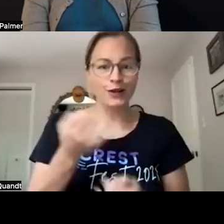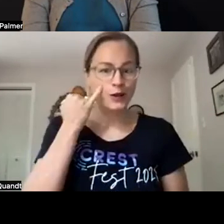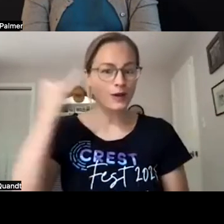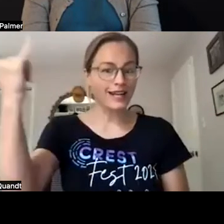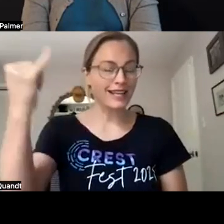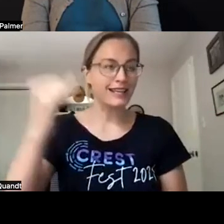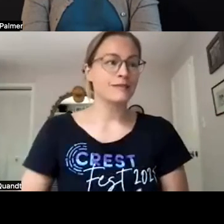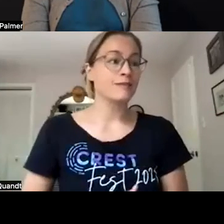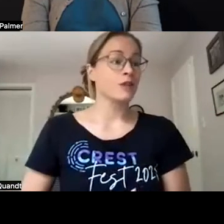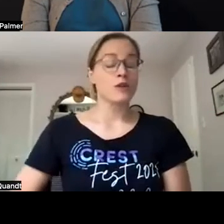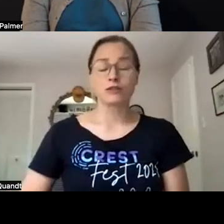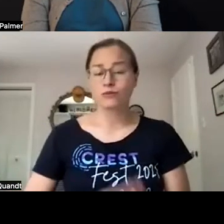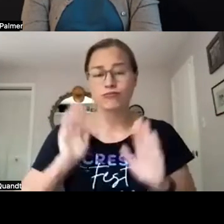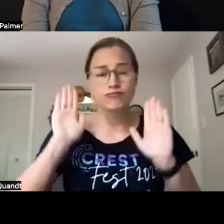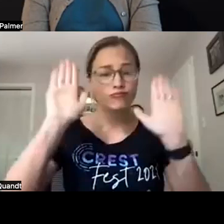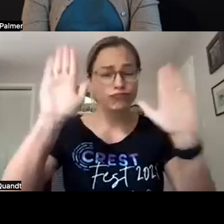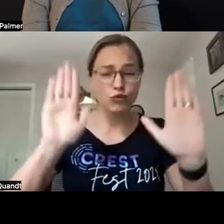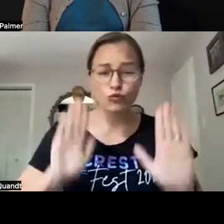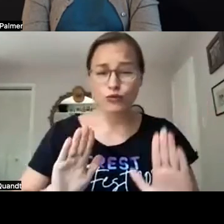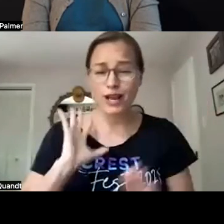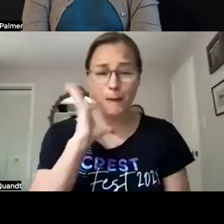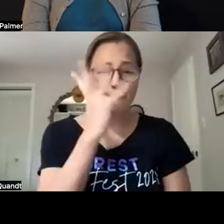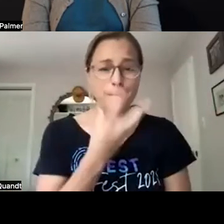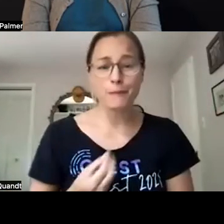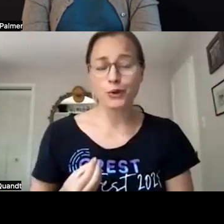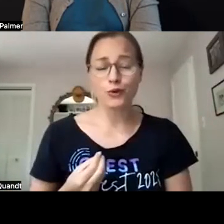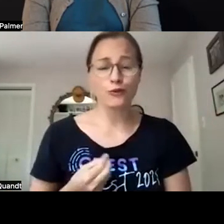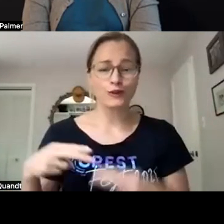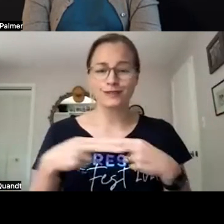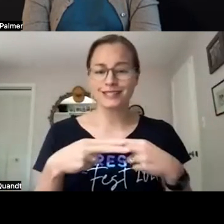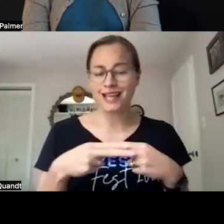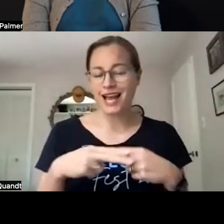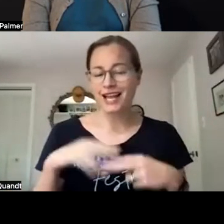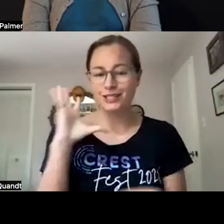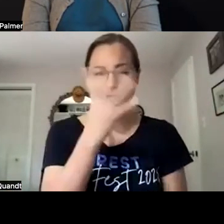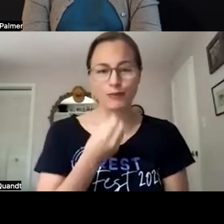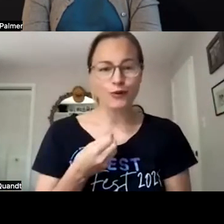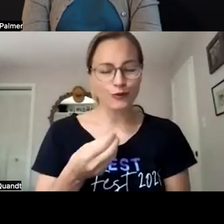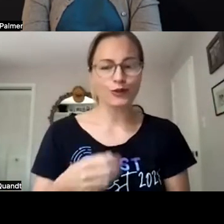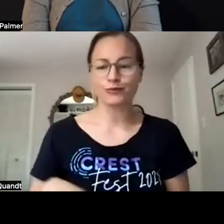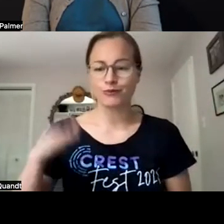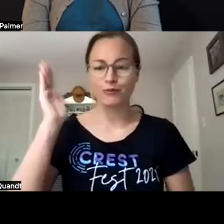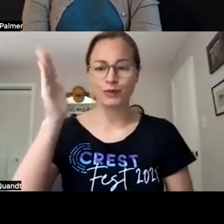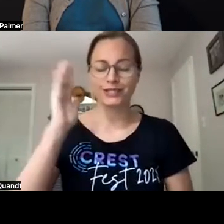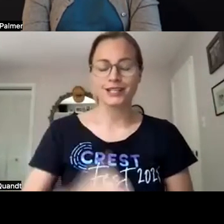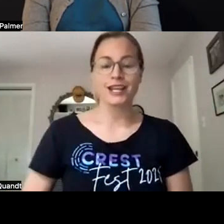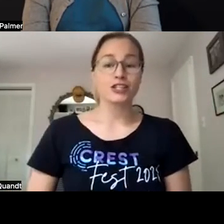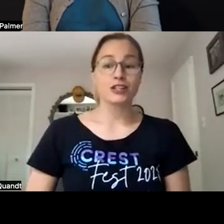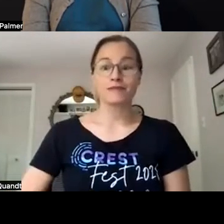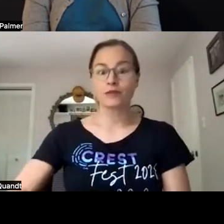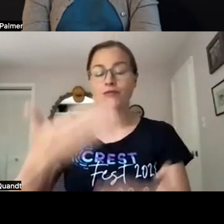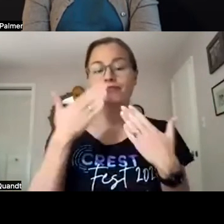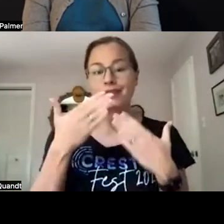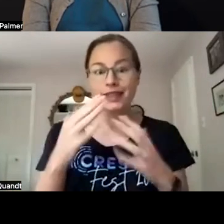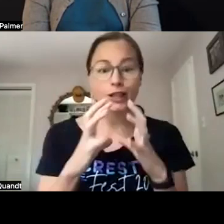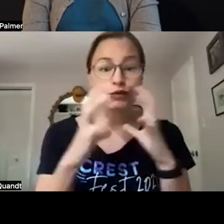lot. And I think there's a lot of new ideas that came from this. It was just a beautiful slide deck as